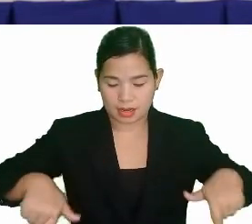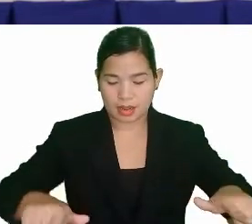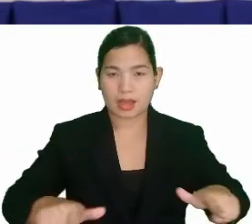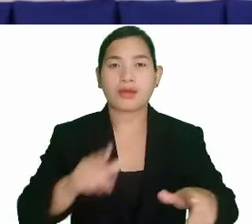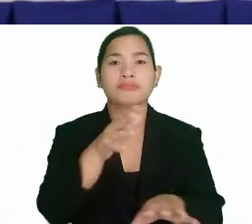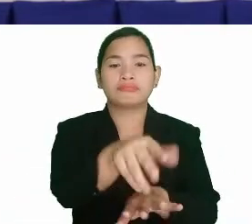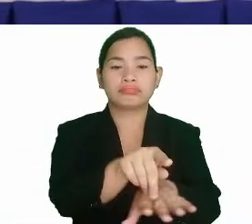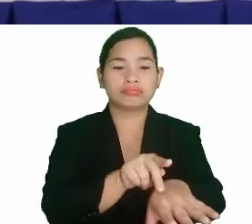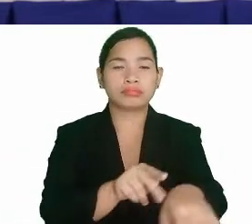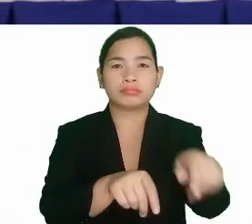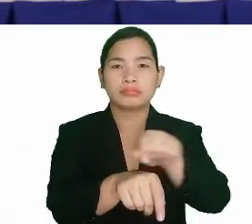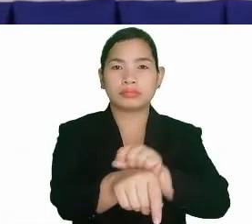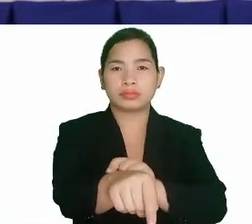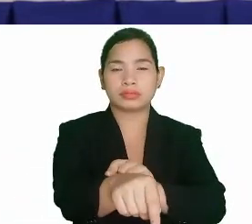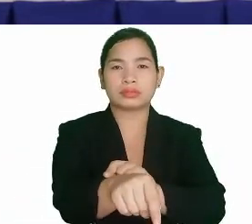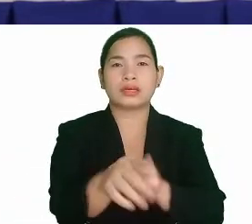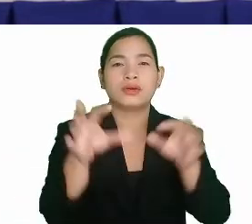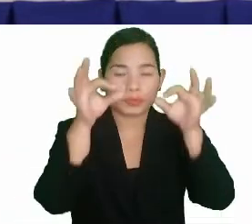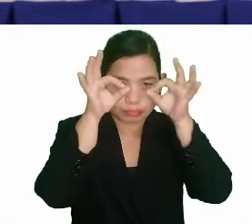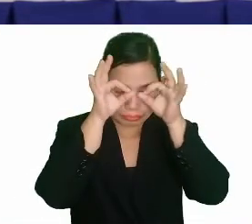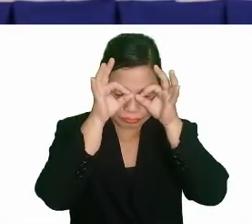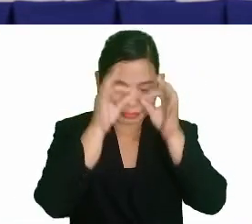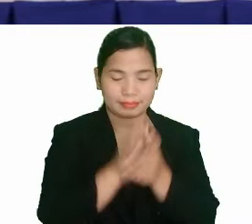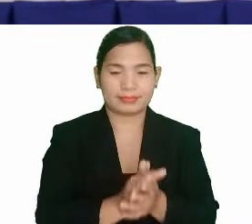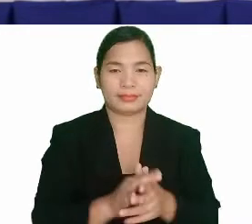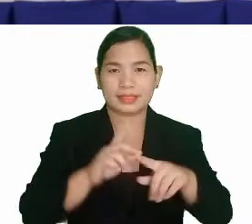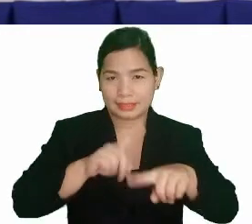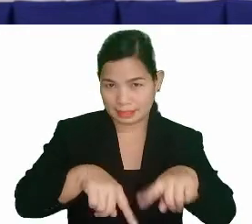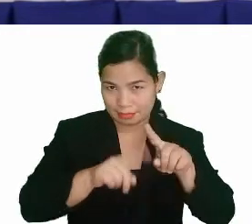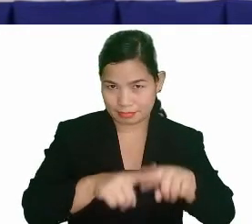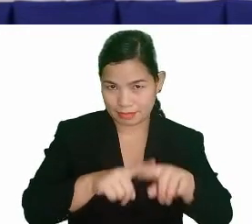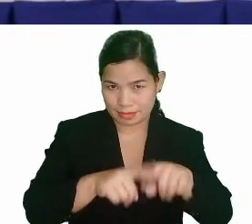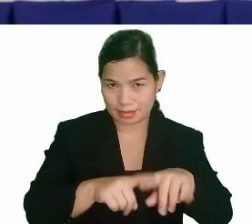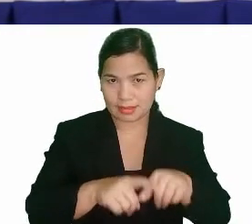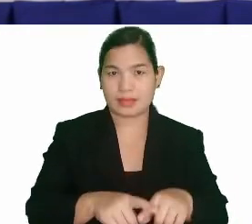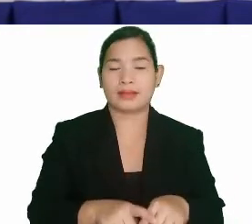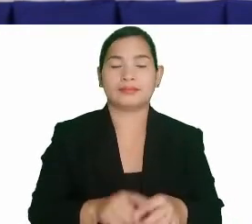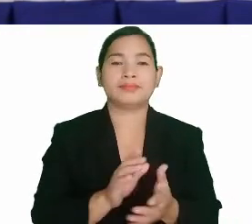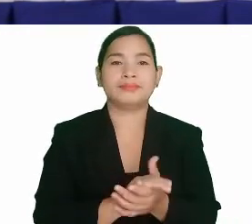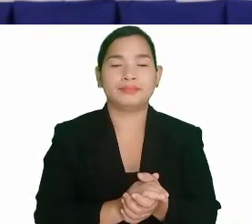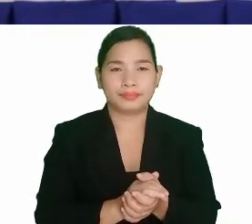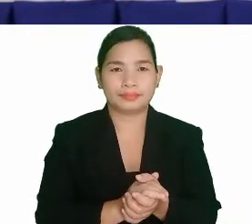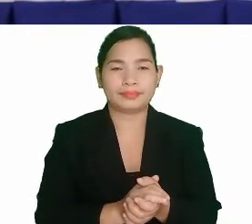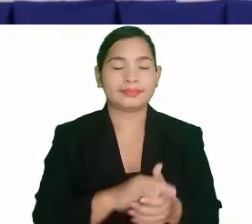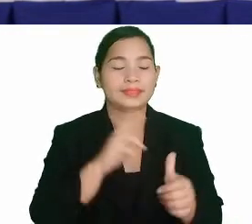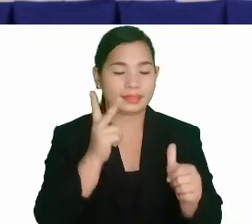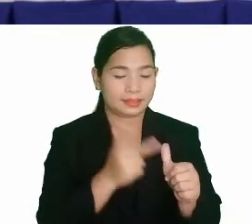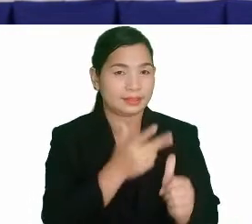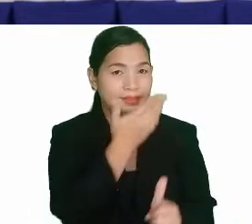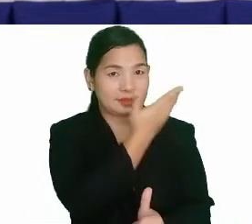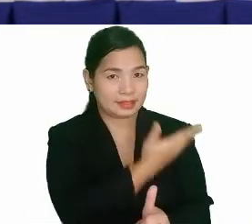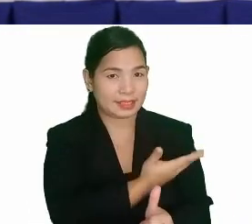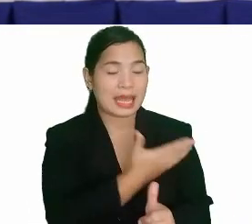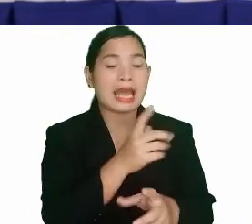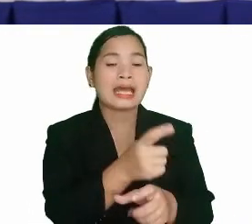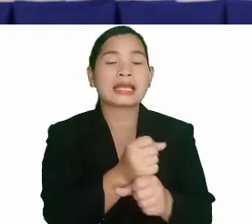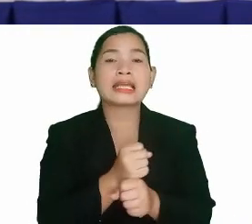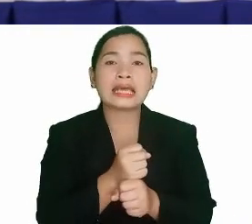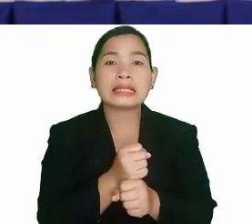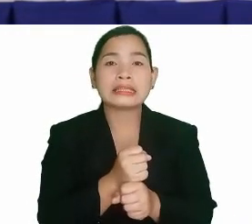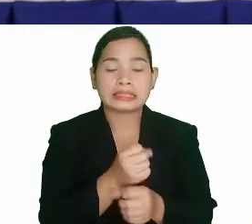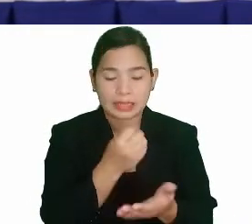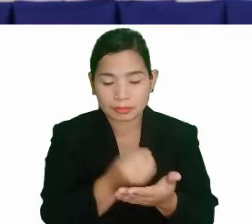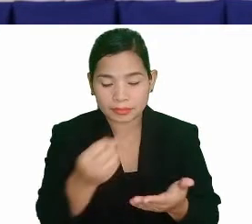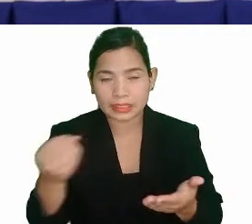depending on the specimen to be studied. Third, Get the specimen you'd like to study